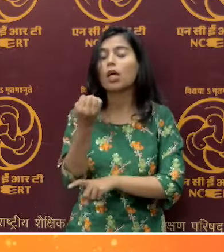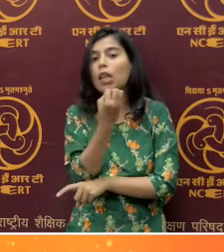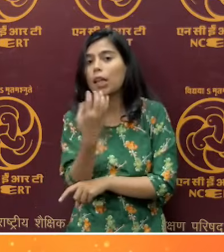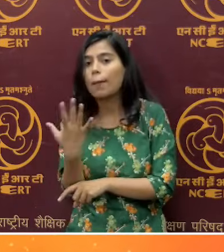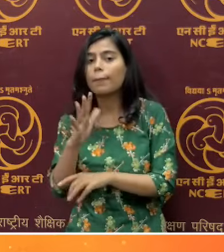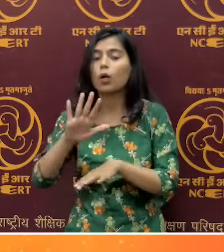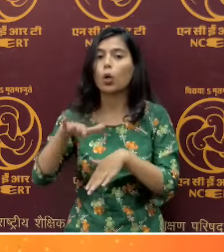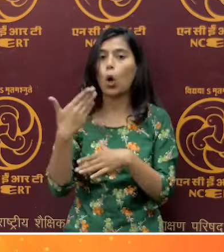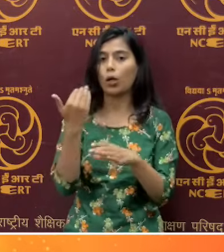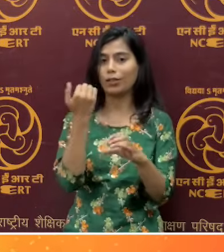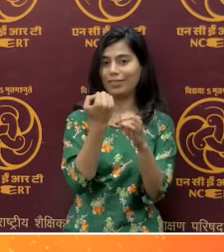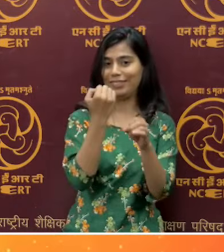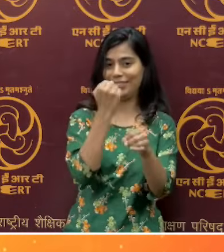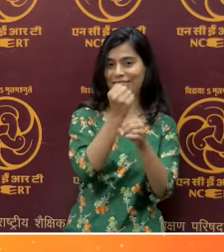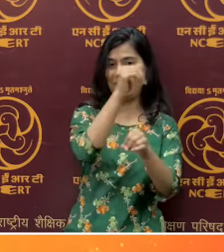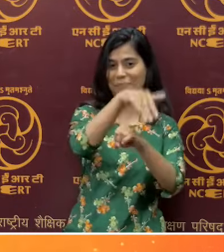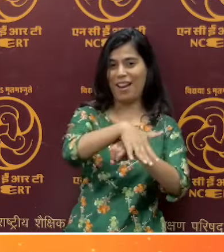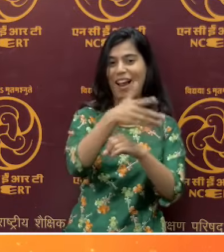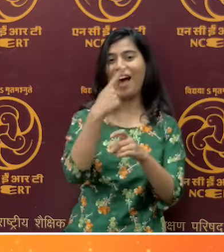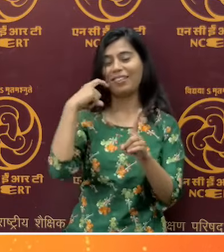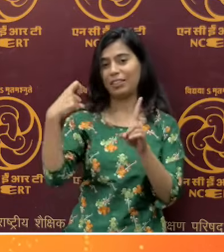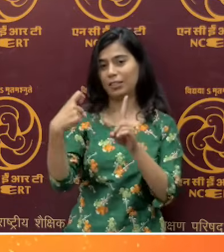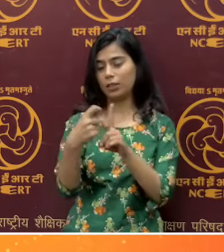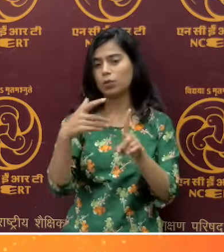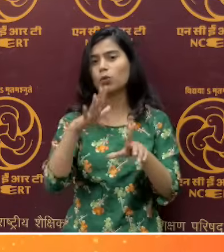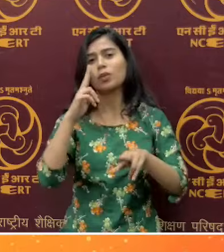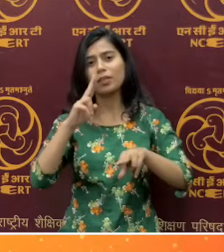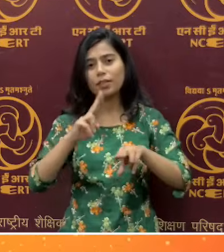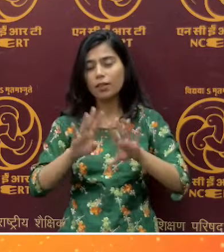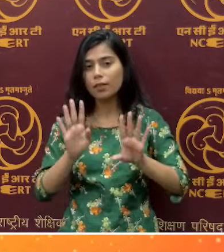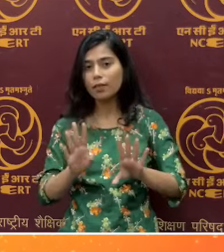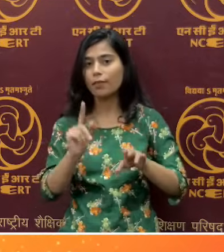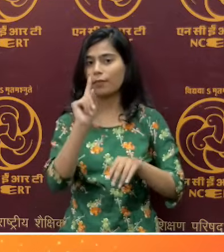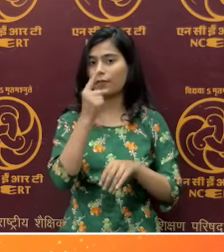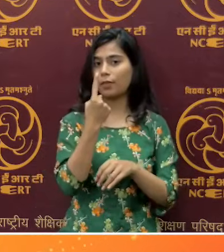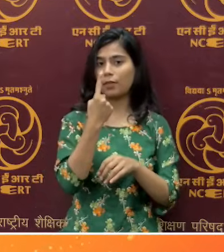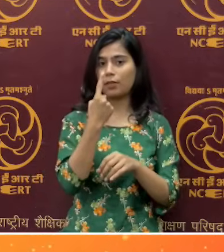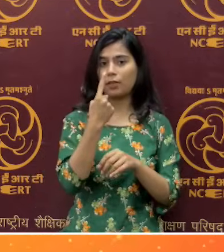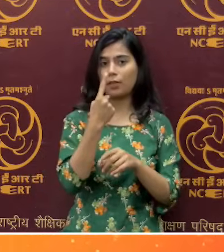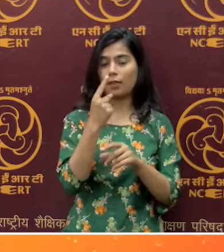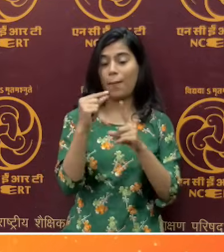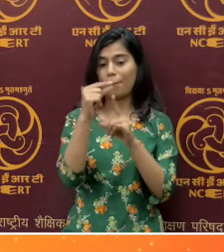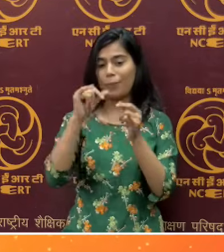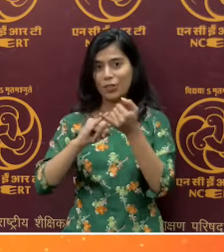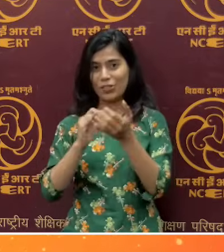ID. We will definitely address your queries over there also. Yes, we have our email ID right there in front of you,